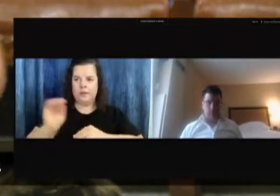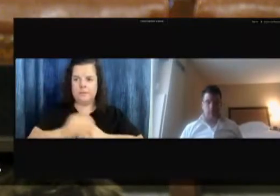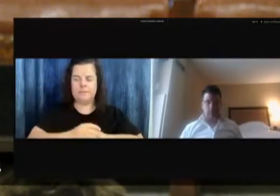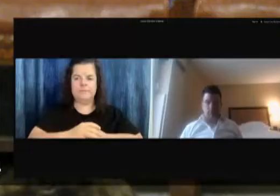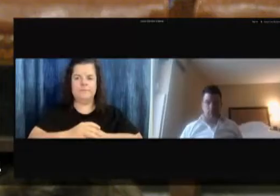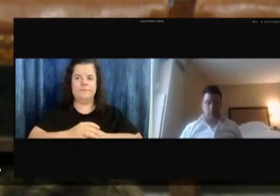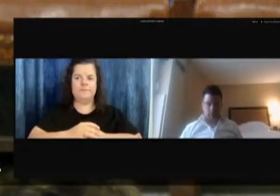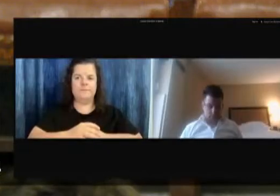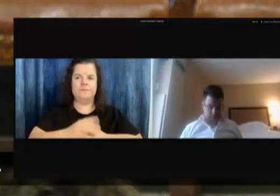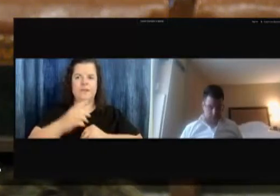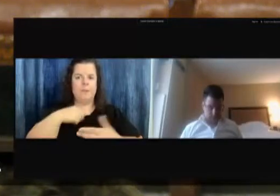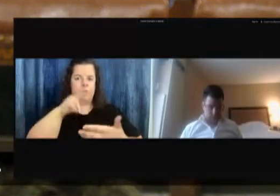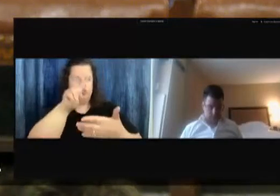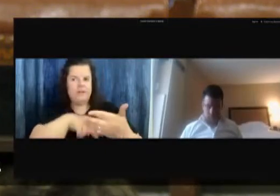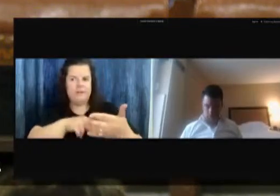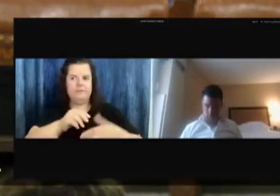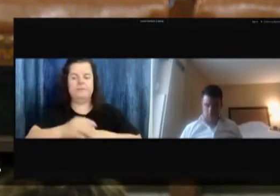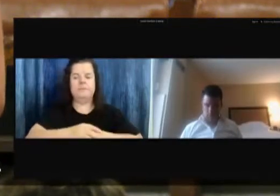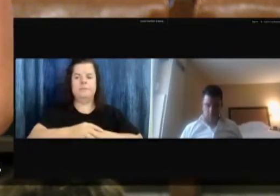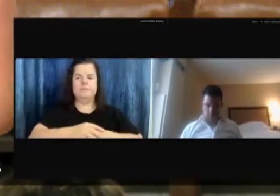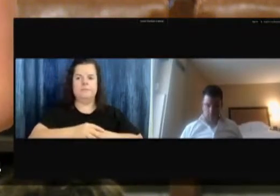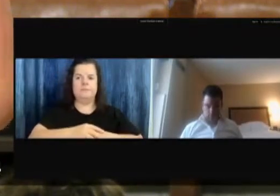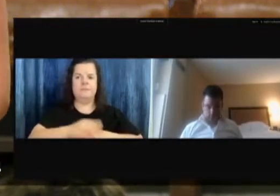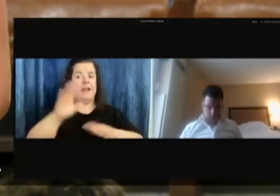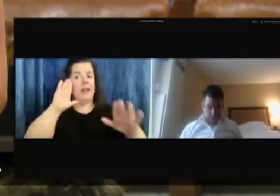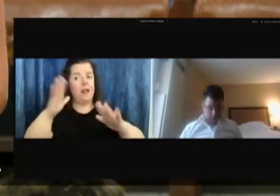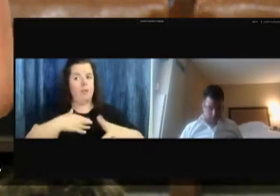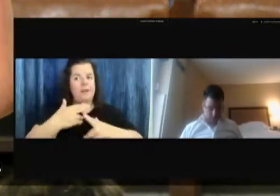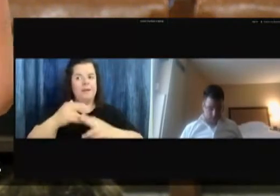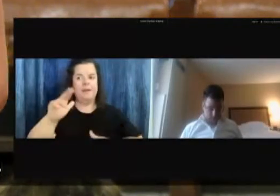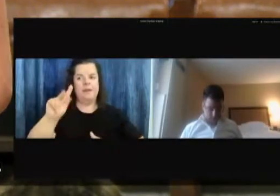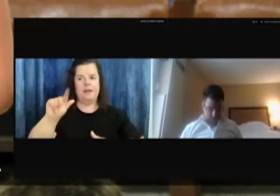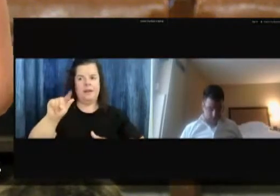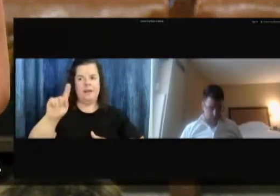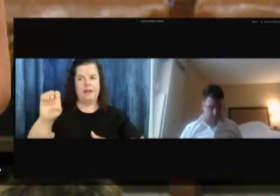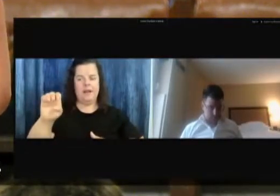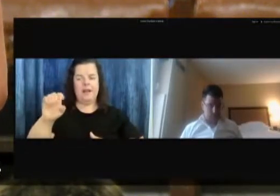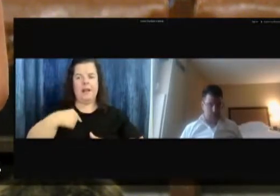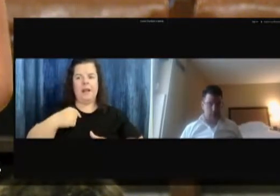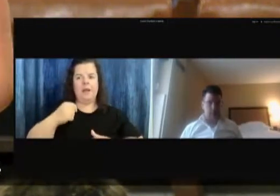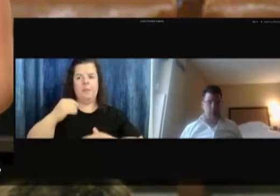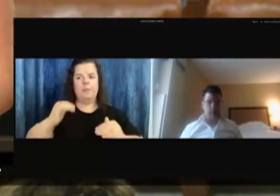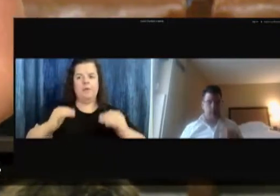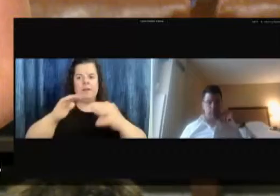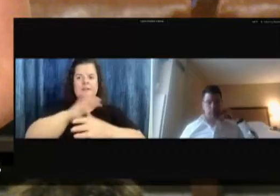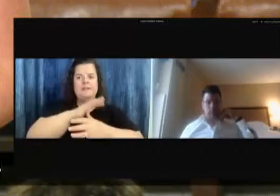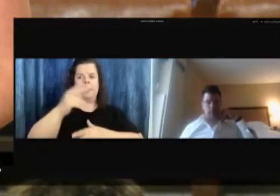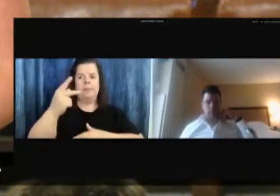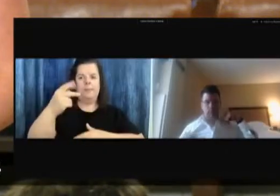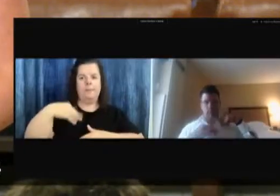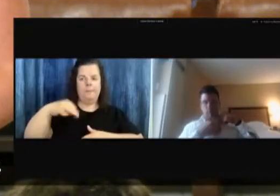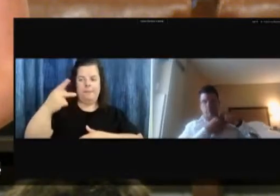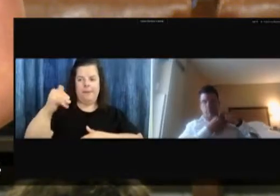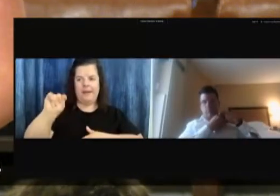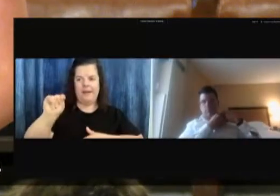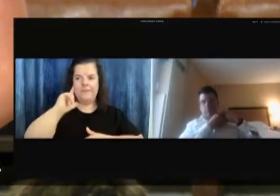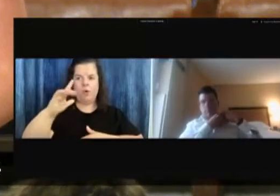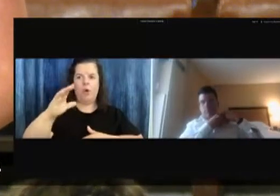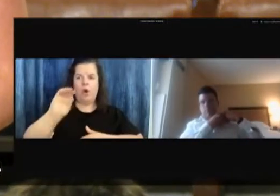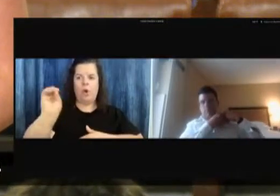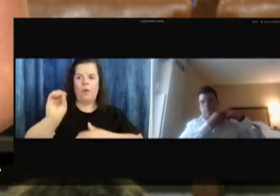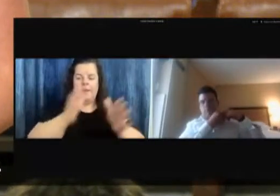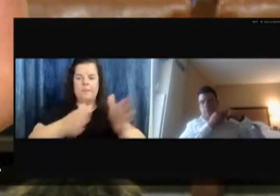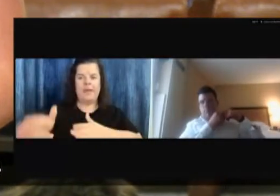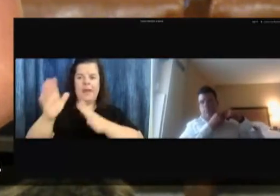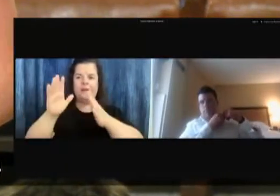just going to read it aloud. Hello, my name is Katie Emmert, and I'm a rising senior at Pitt and an intern with Oakland Planning and Development